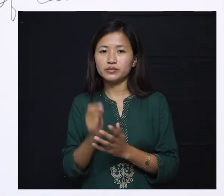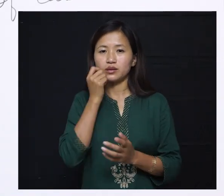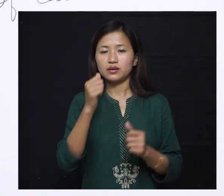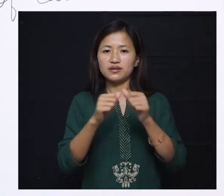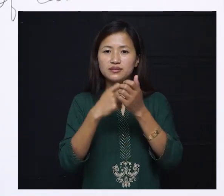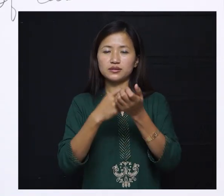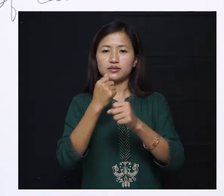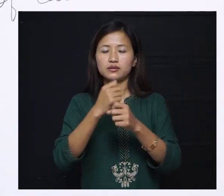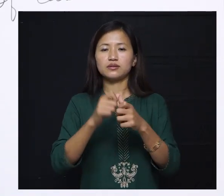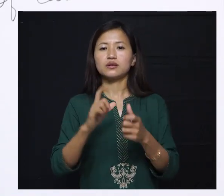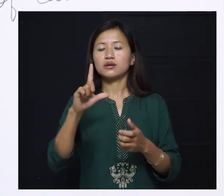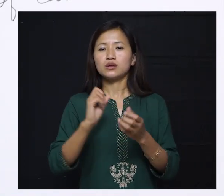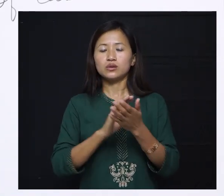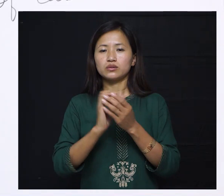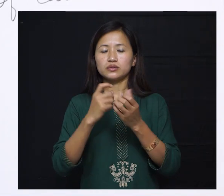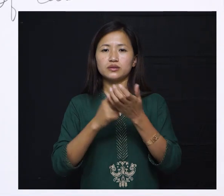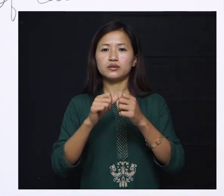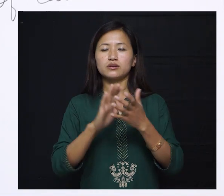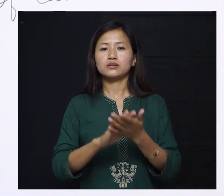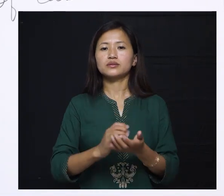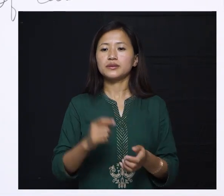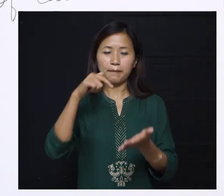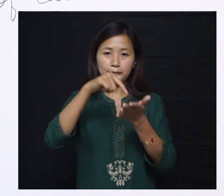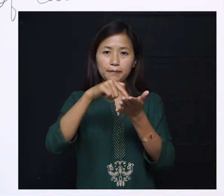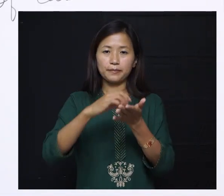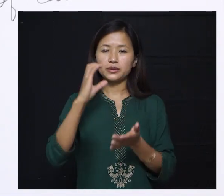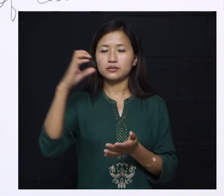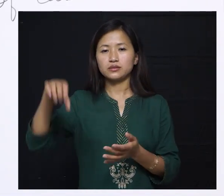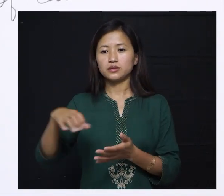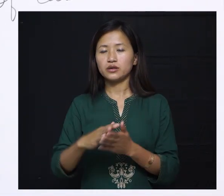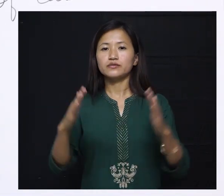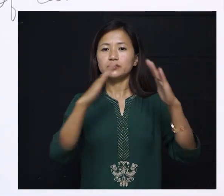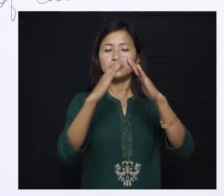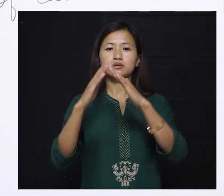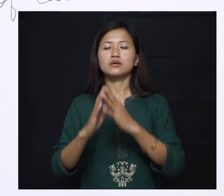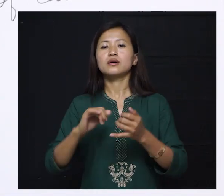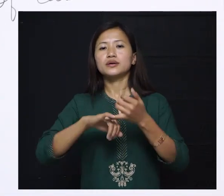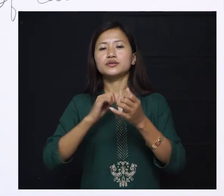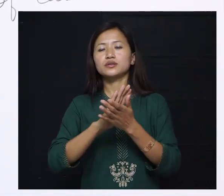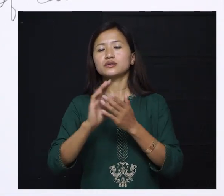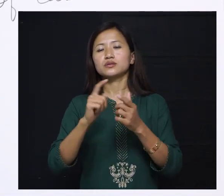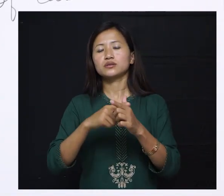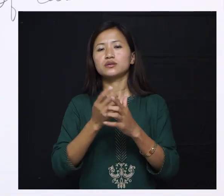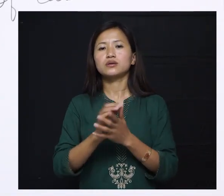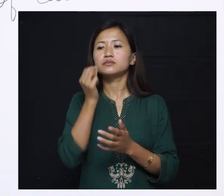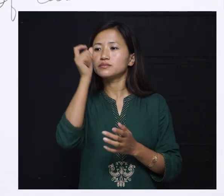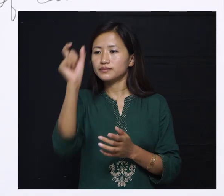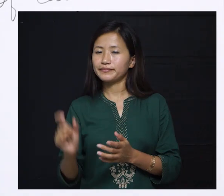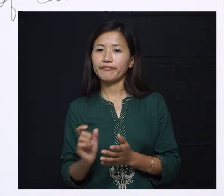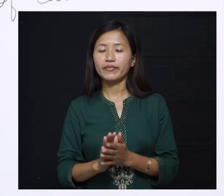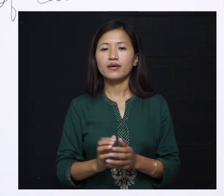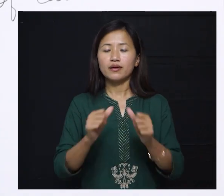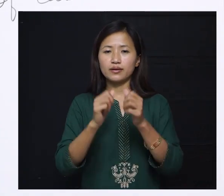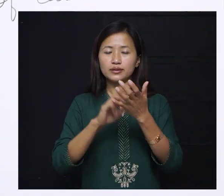Agra and Lahore as the main city and town. And when Shah Jahan was the ruler, he made Shah Jahanabad